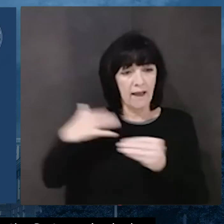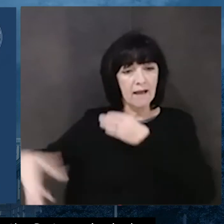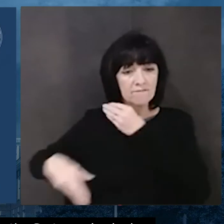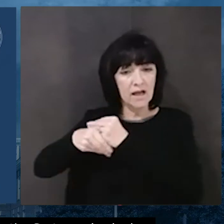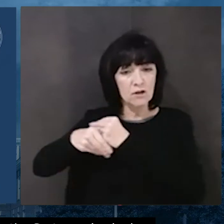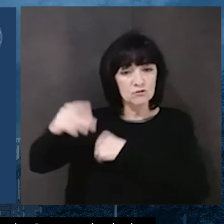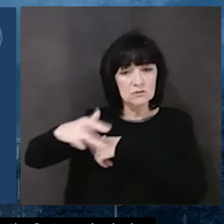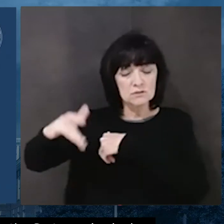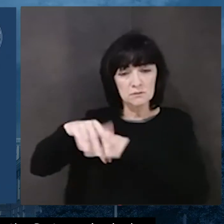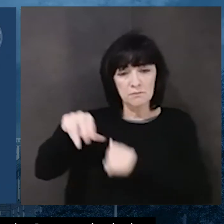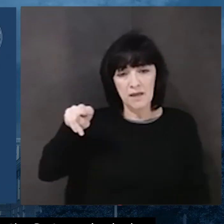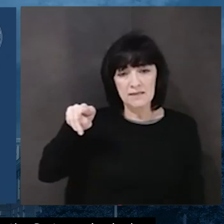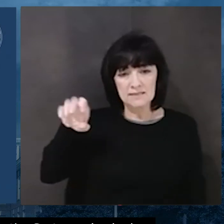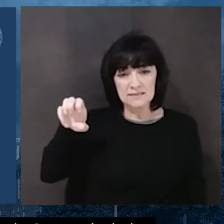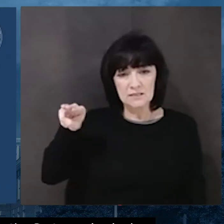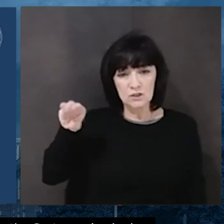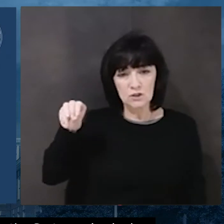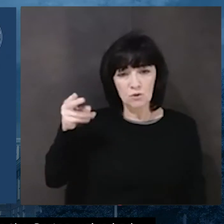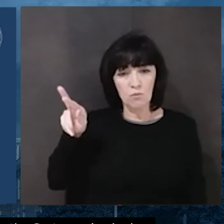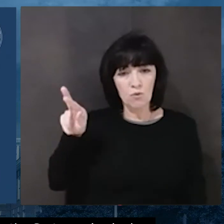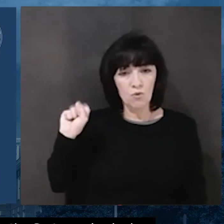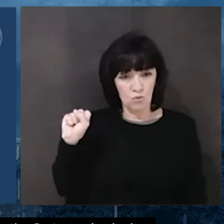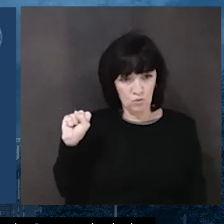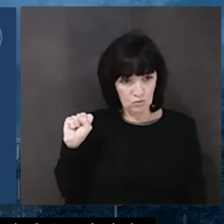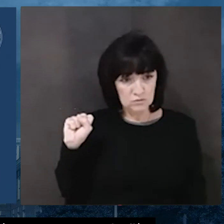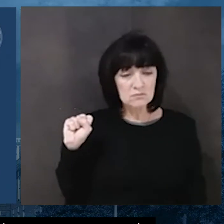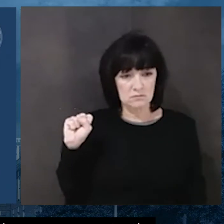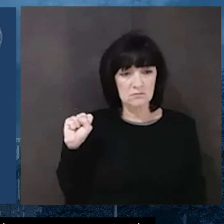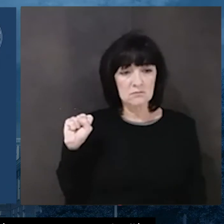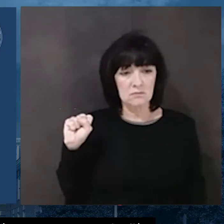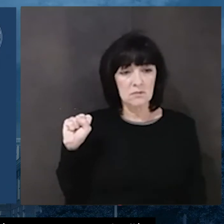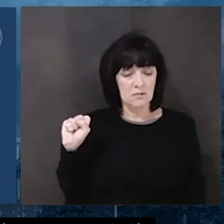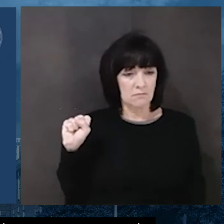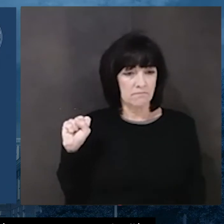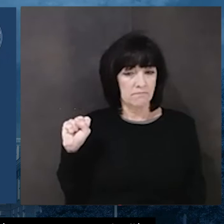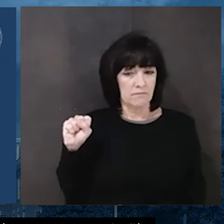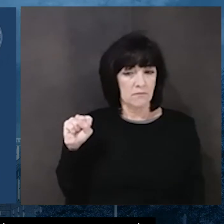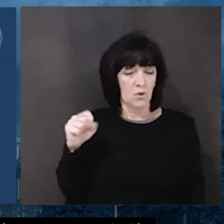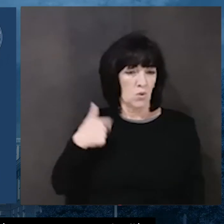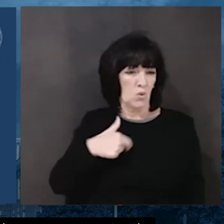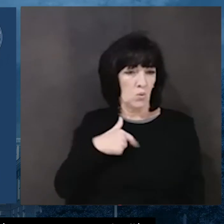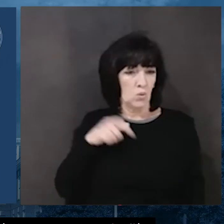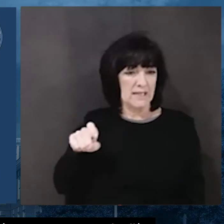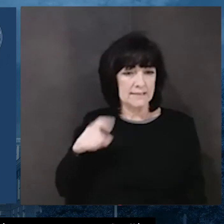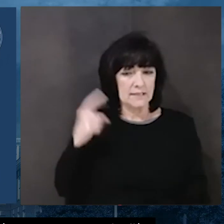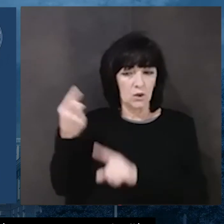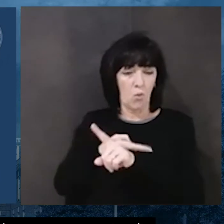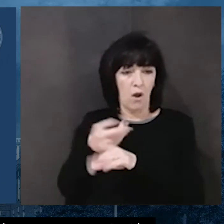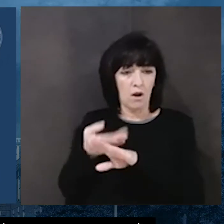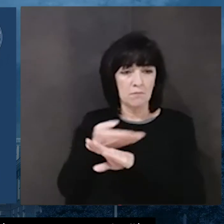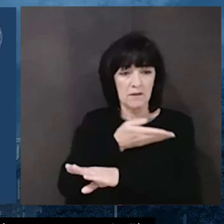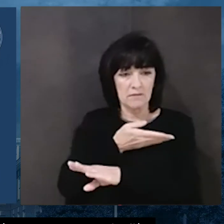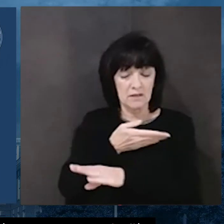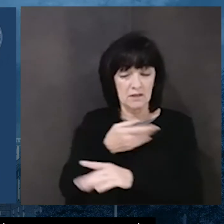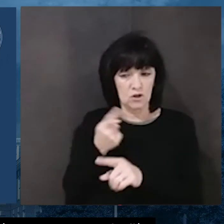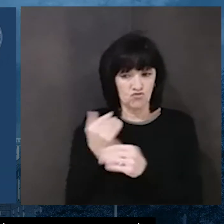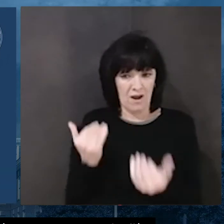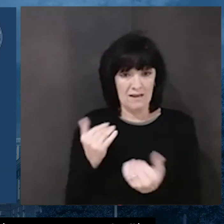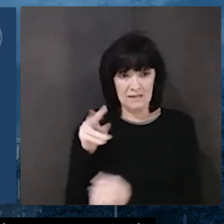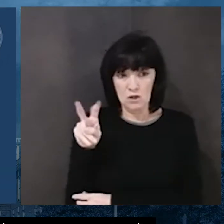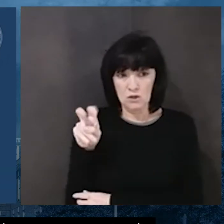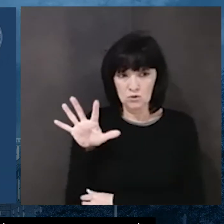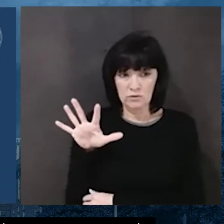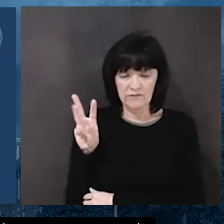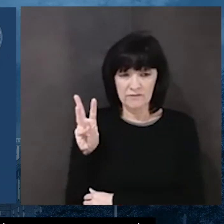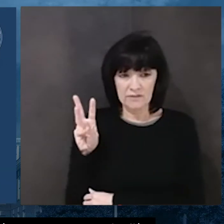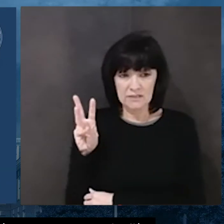them to do that. That would take about a month's time to stand up. We're pretty right now at 256.